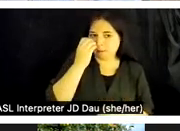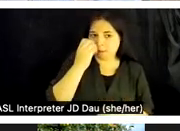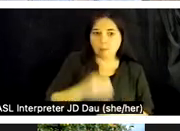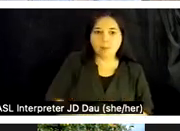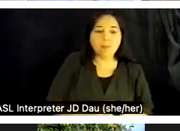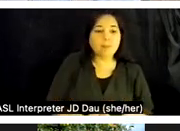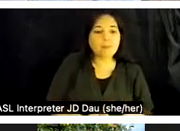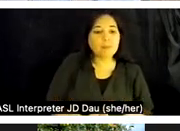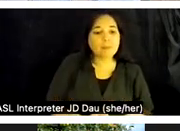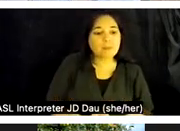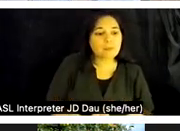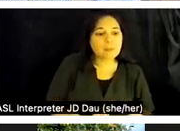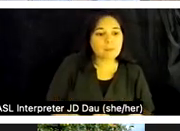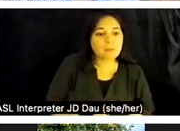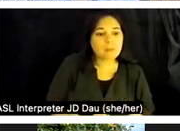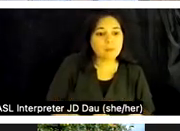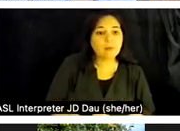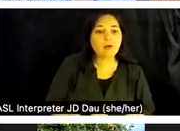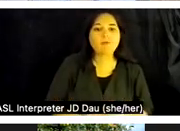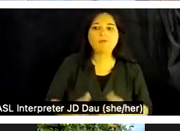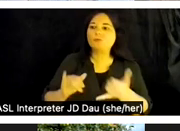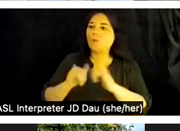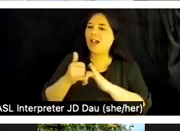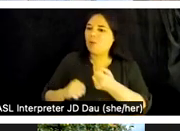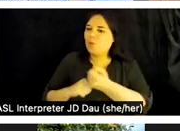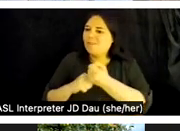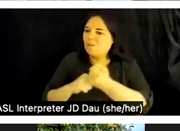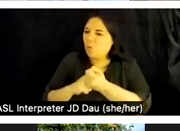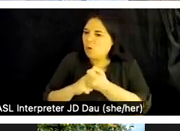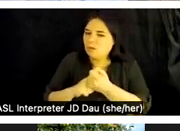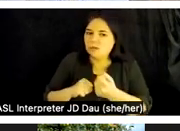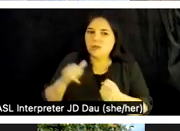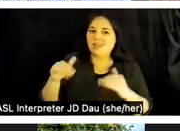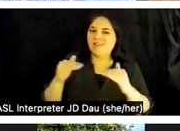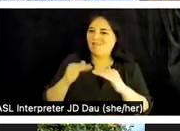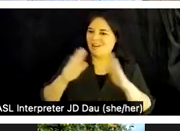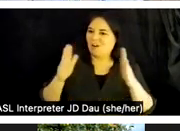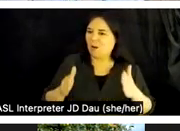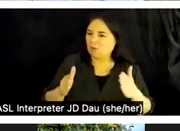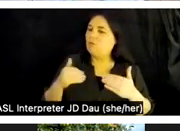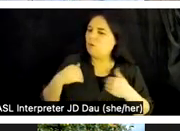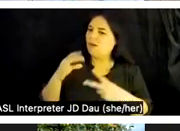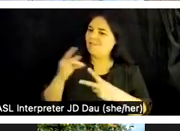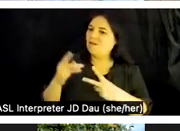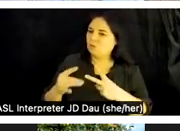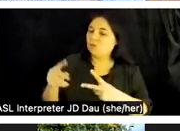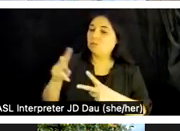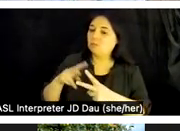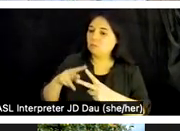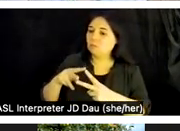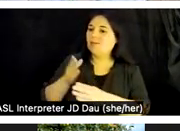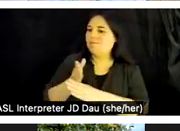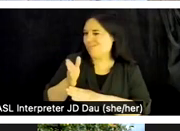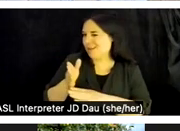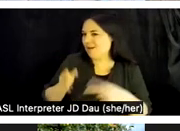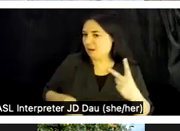So for actually enforcing those fair housing rights, there's a few different options. The two main ways are you